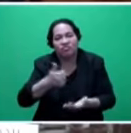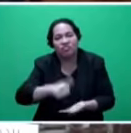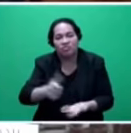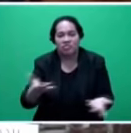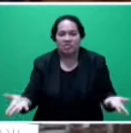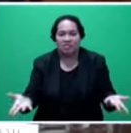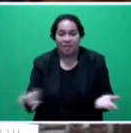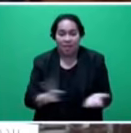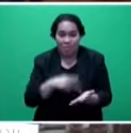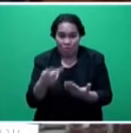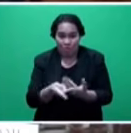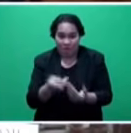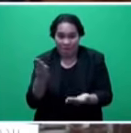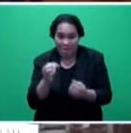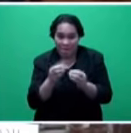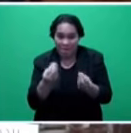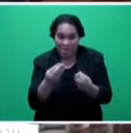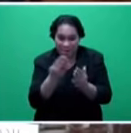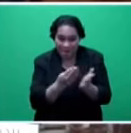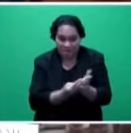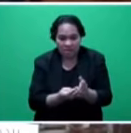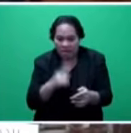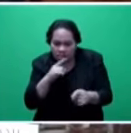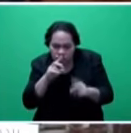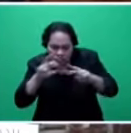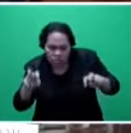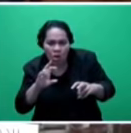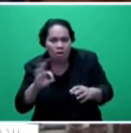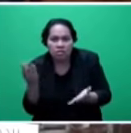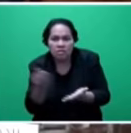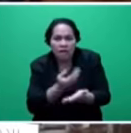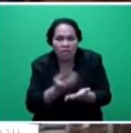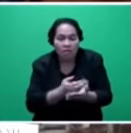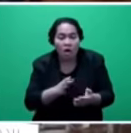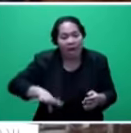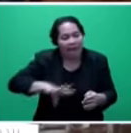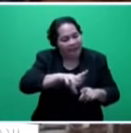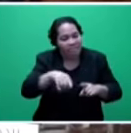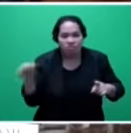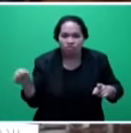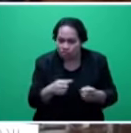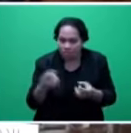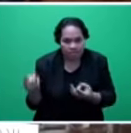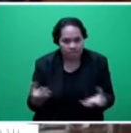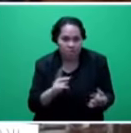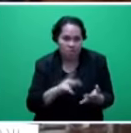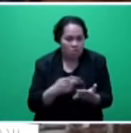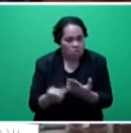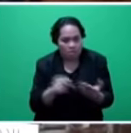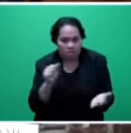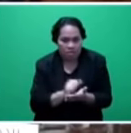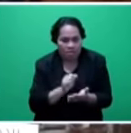In program budgeting, there is no such thing as saving, because everything should be well programmed for implementation.